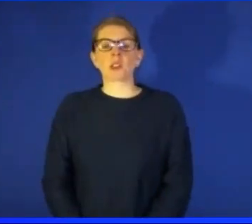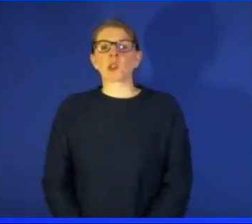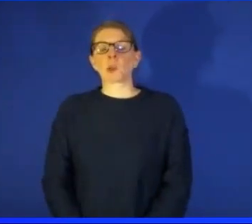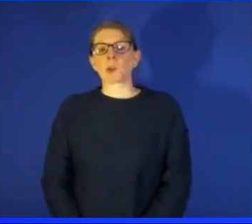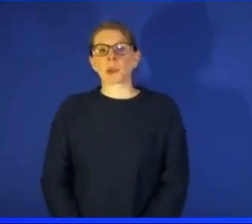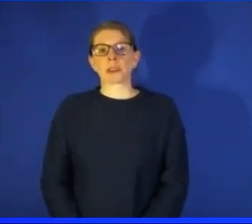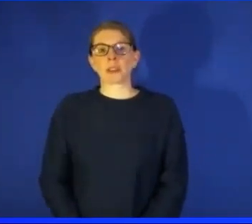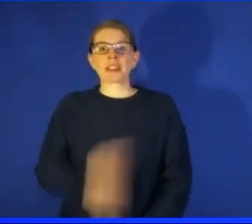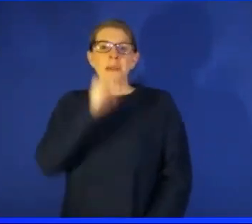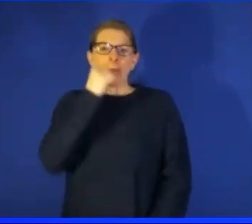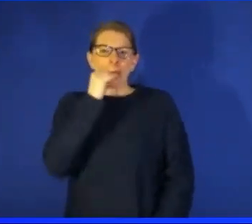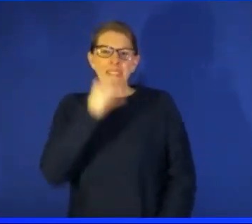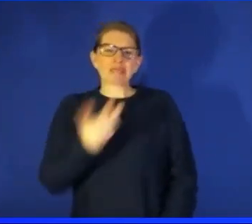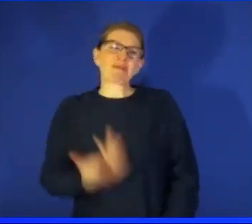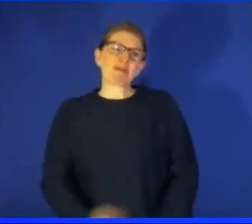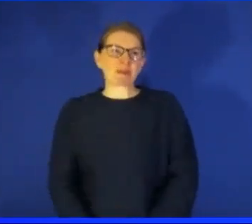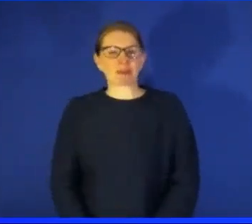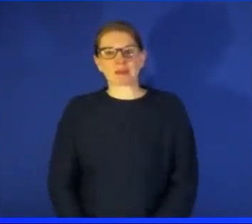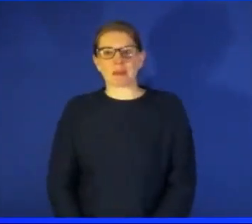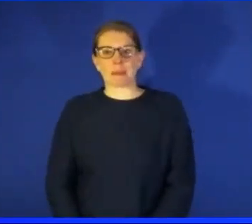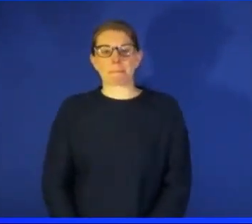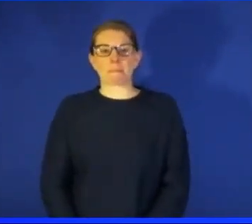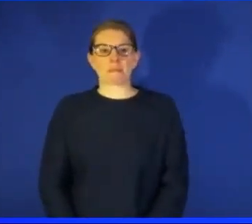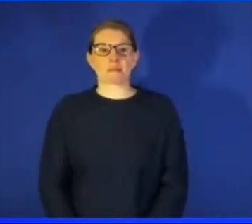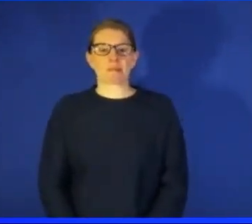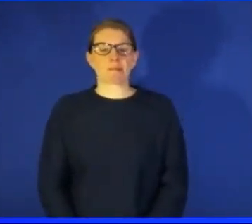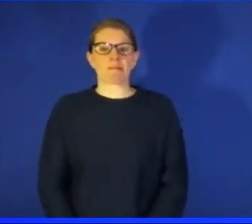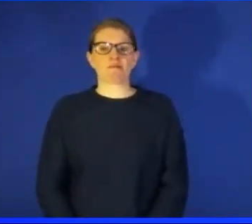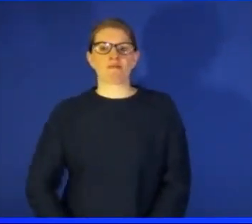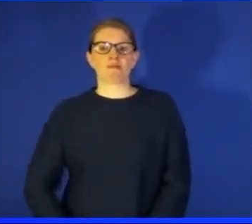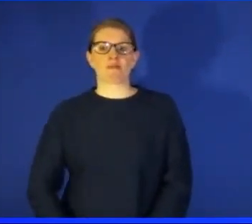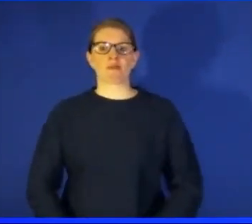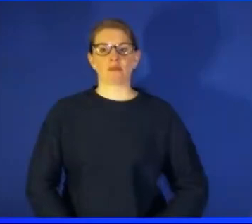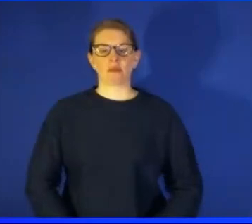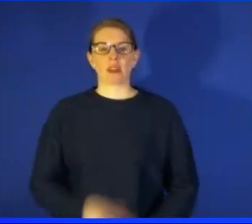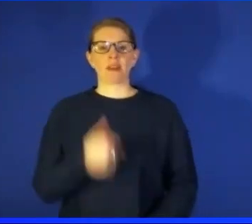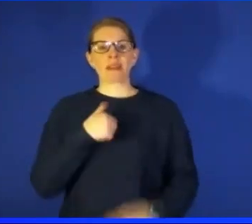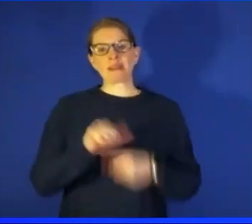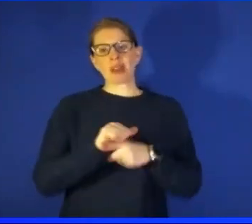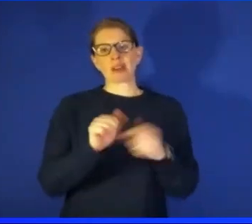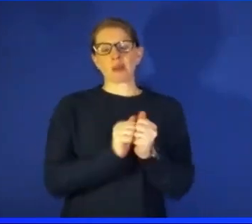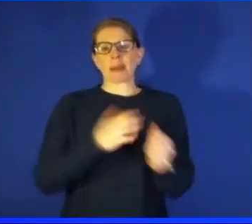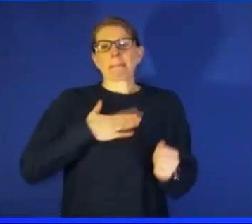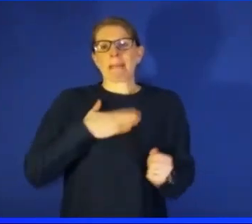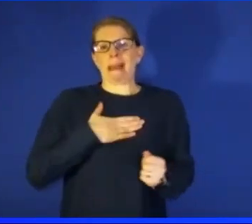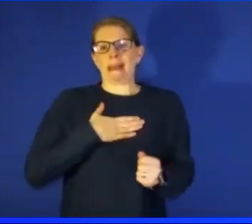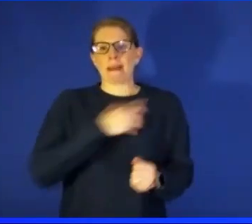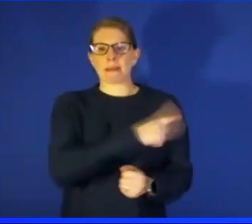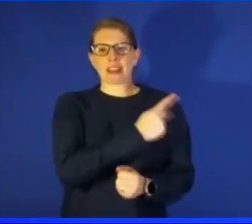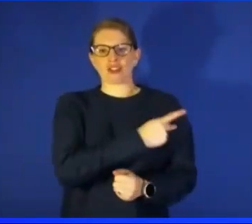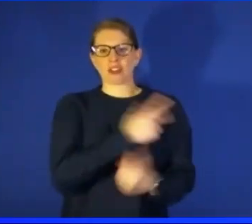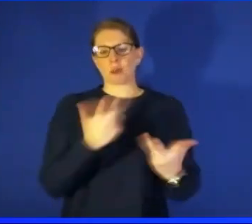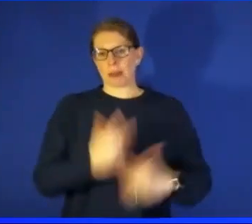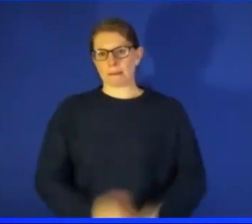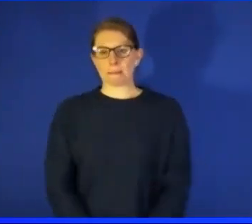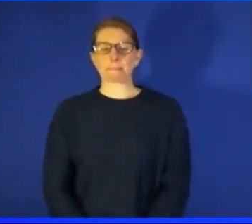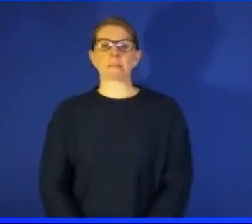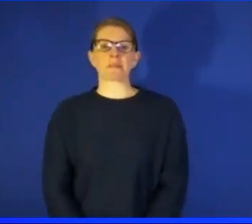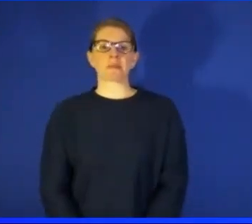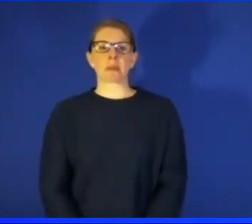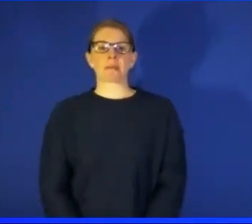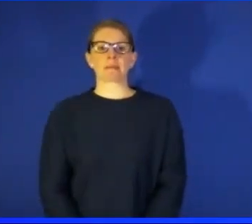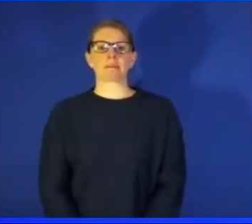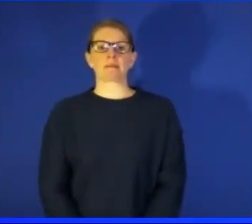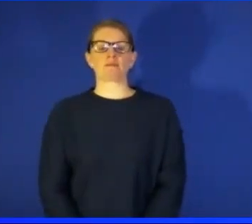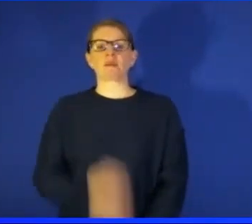kids are, how I kind of practice with my patients is, if we